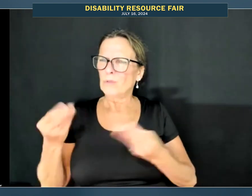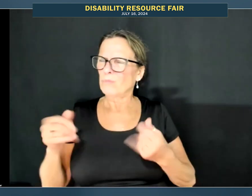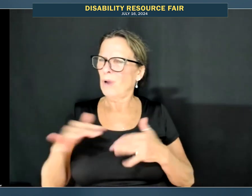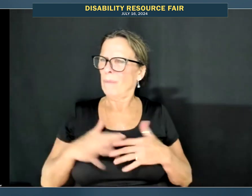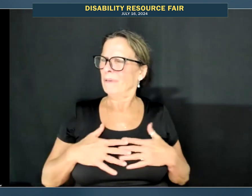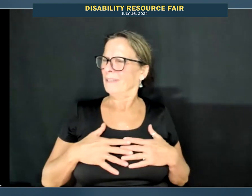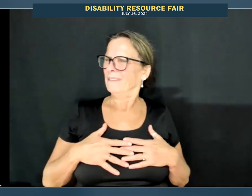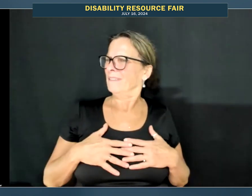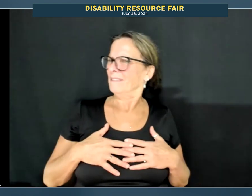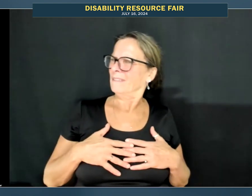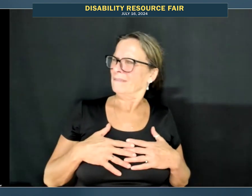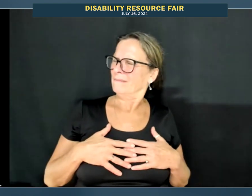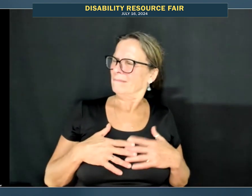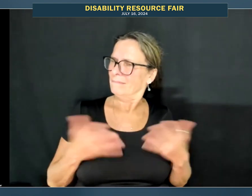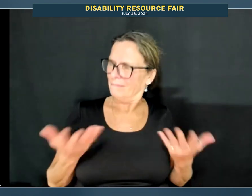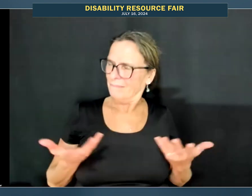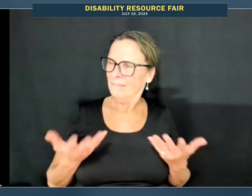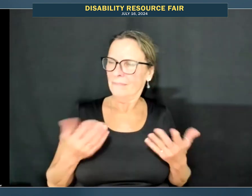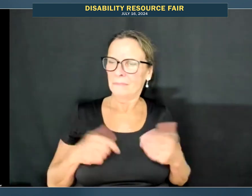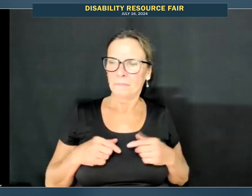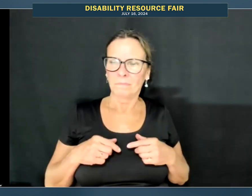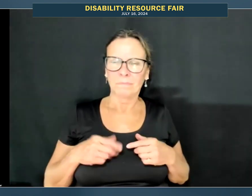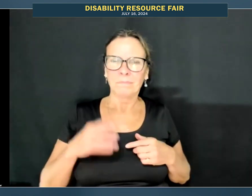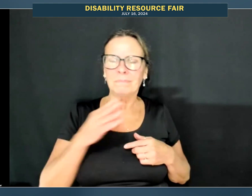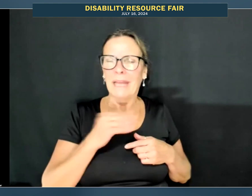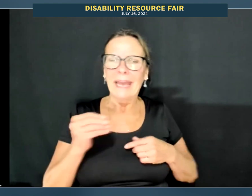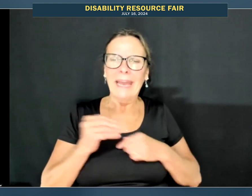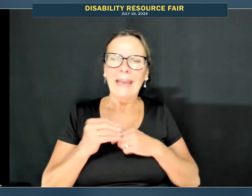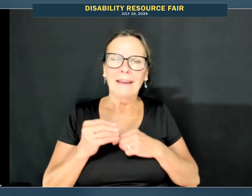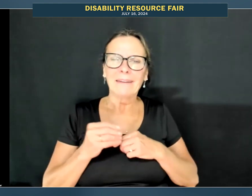and Indigenous Peoples Day.